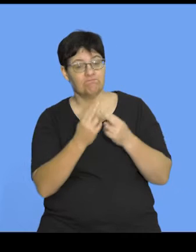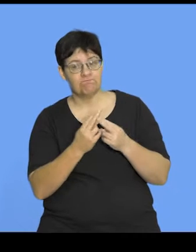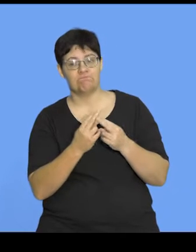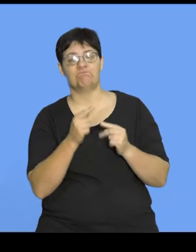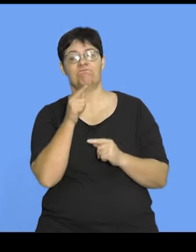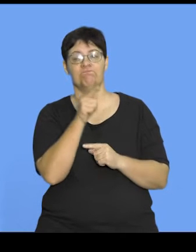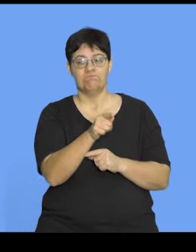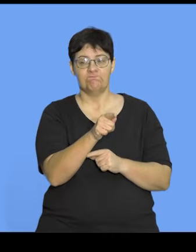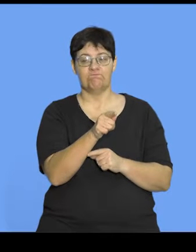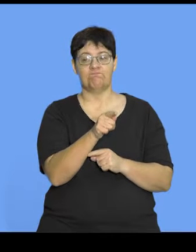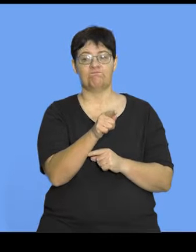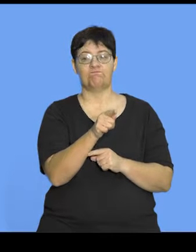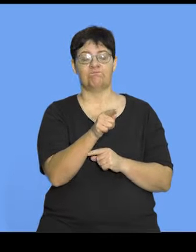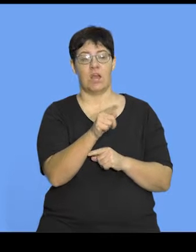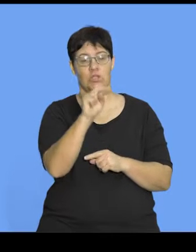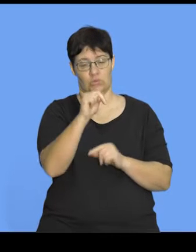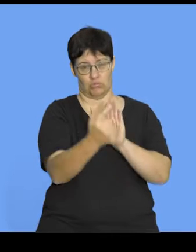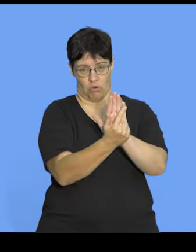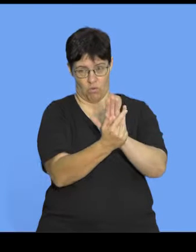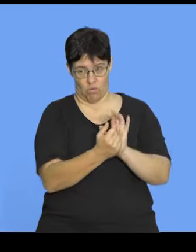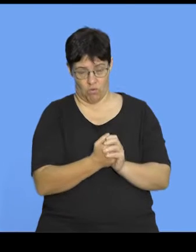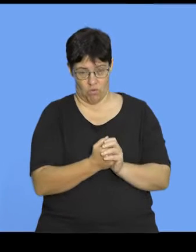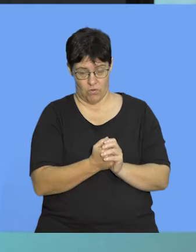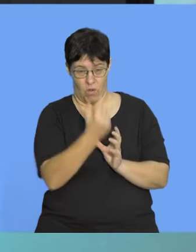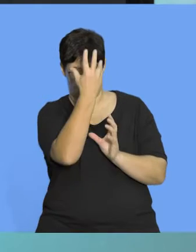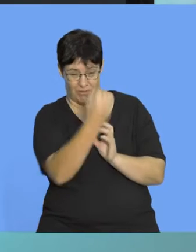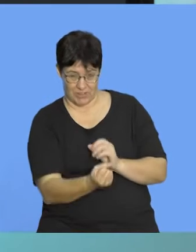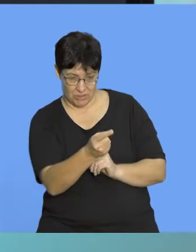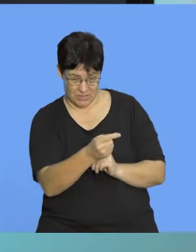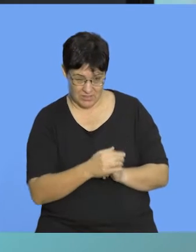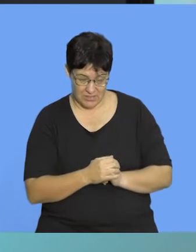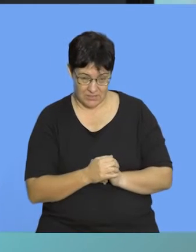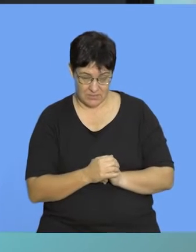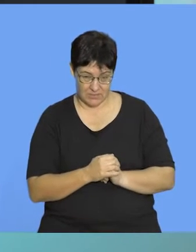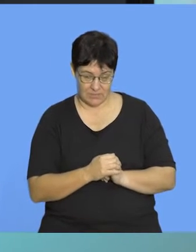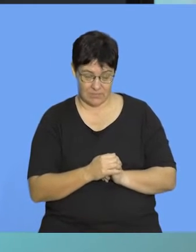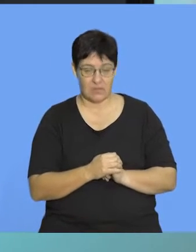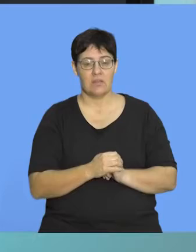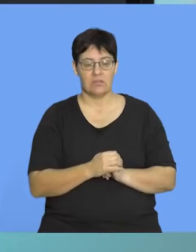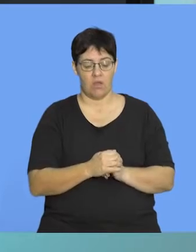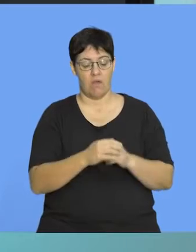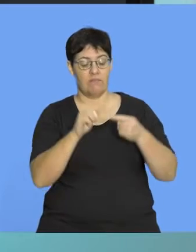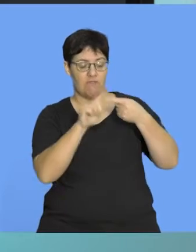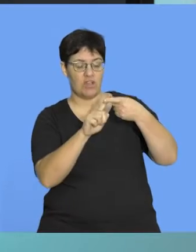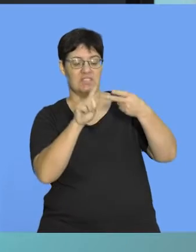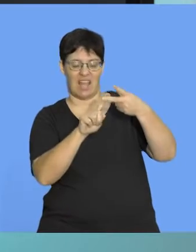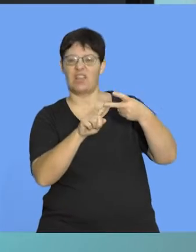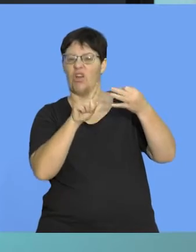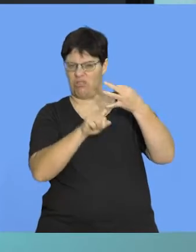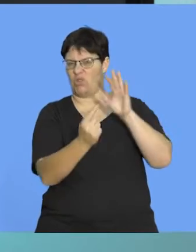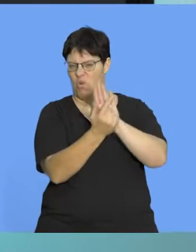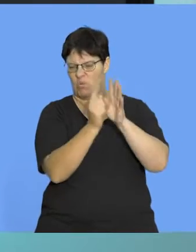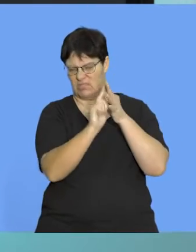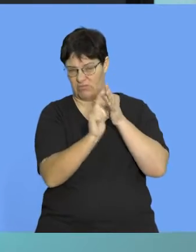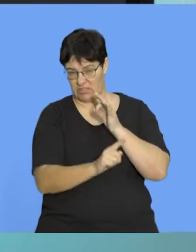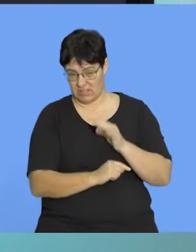note, we know that there's 3 Newton's laws. First law, second law, and third law, okay? This is like